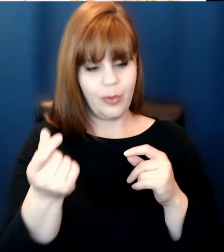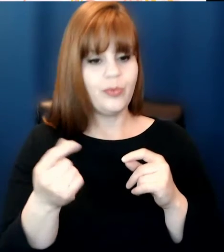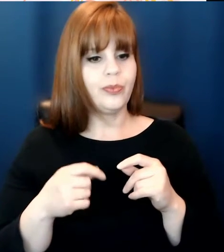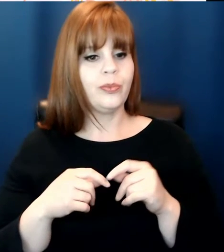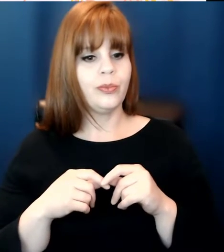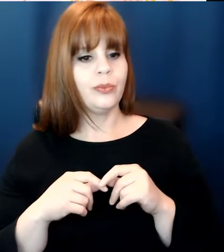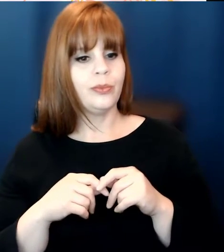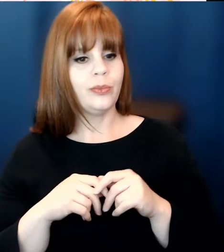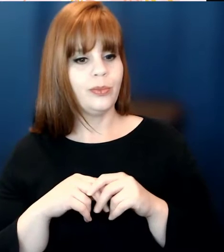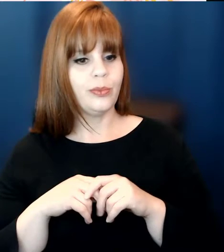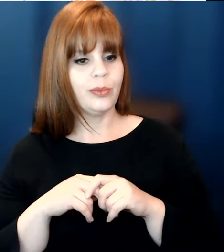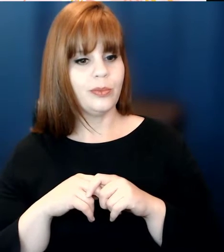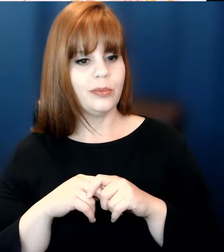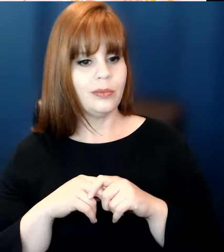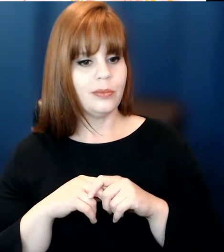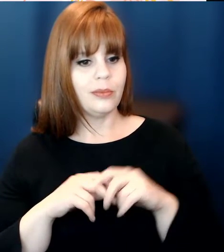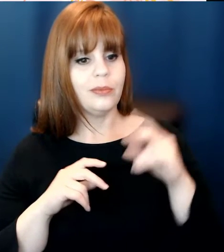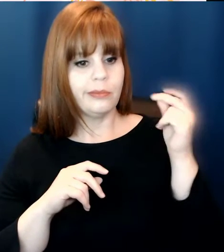Okay, so